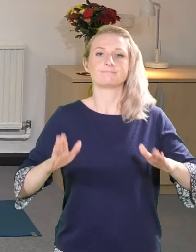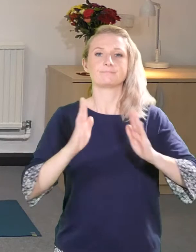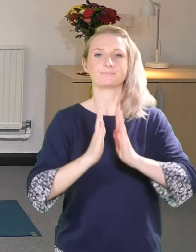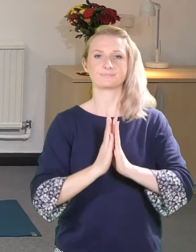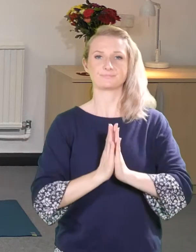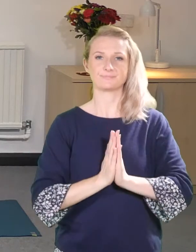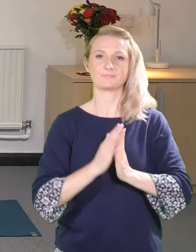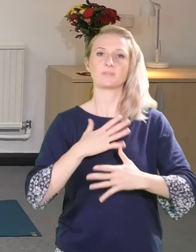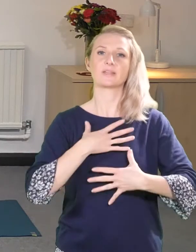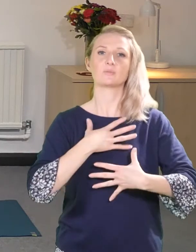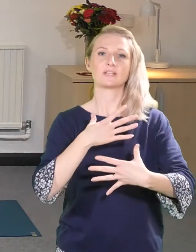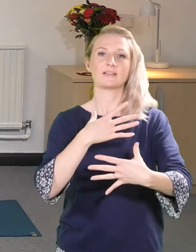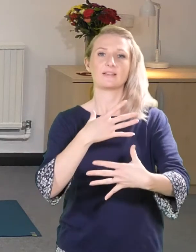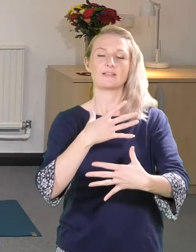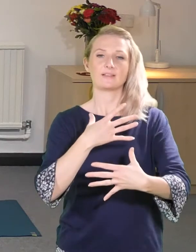breath here.